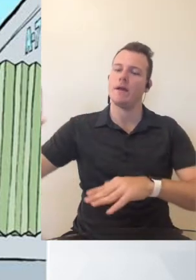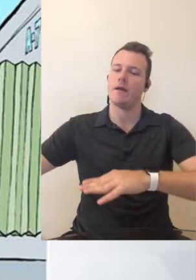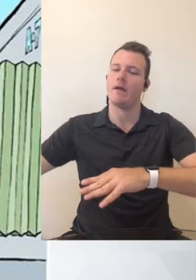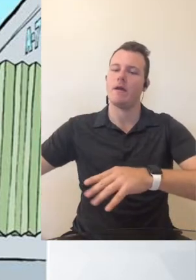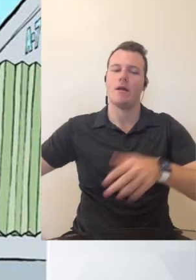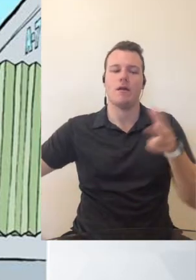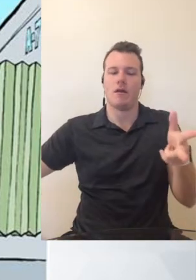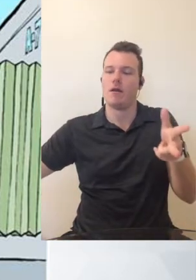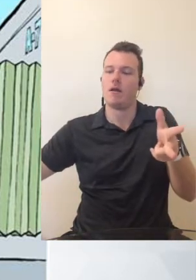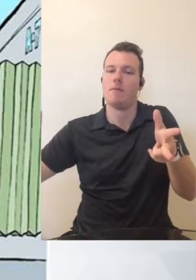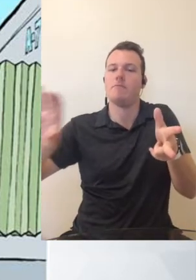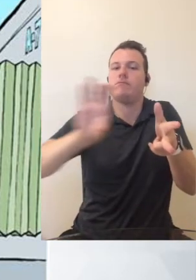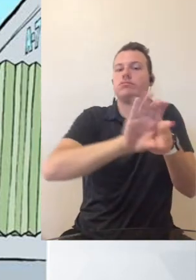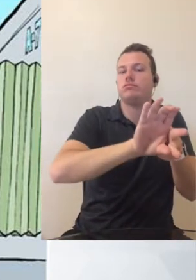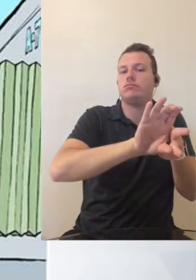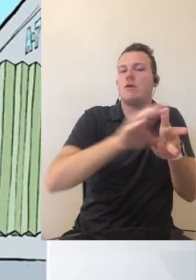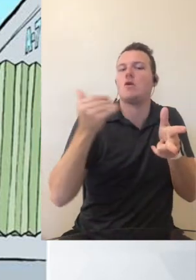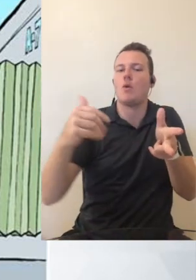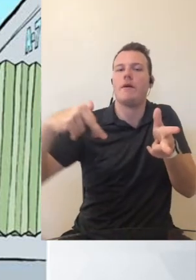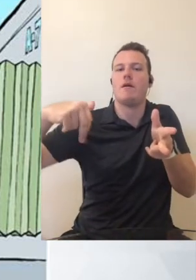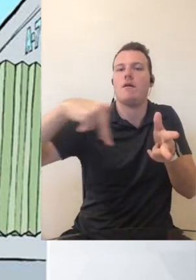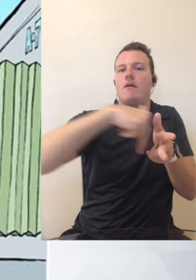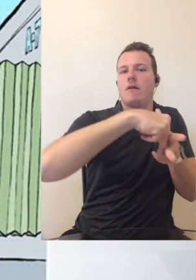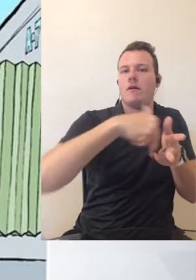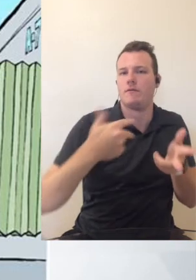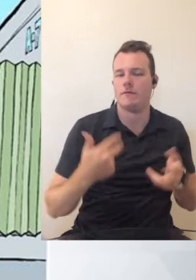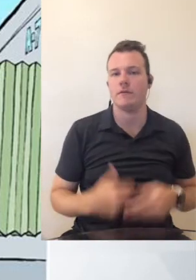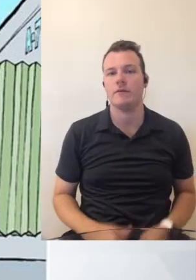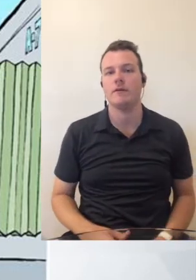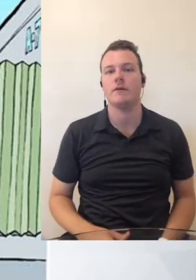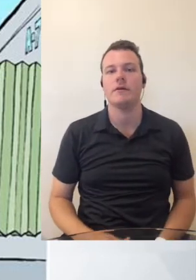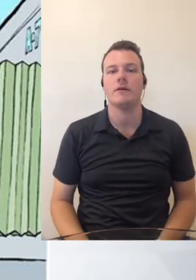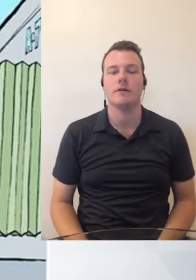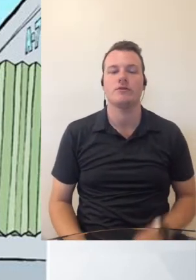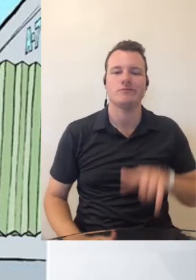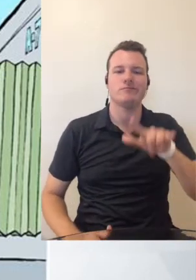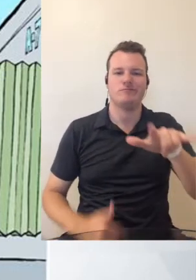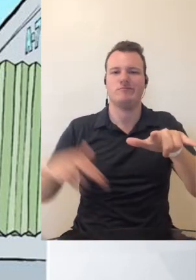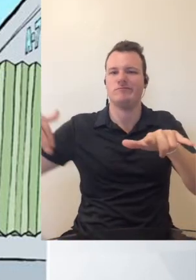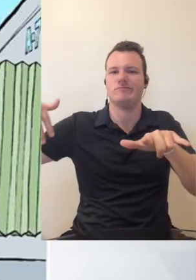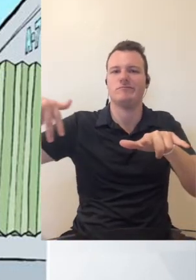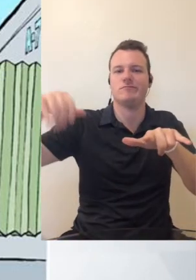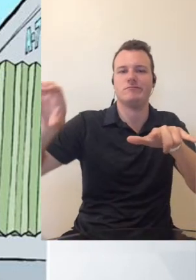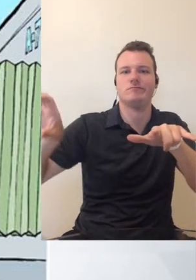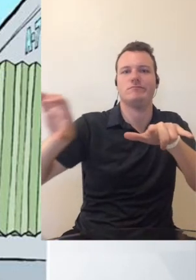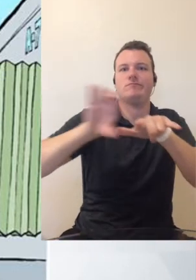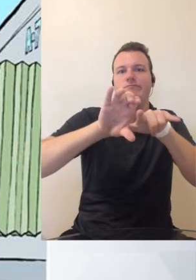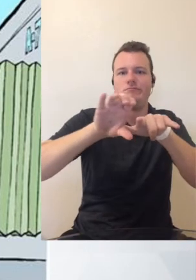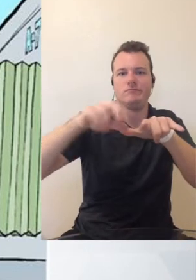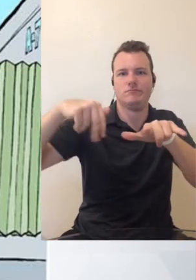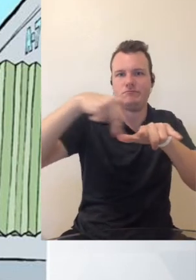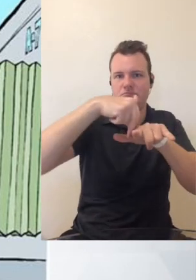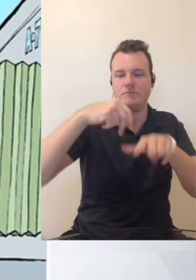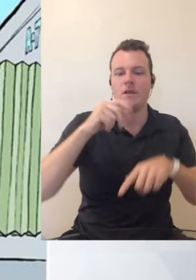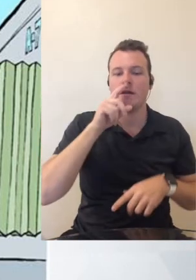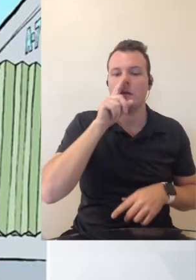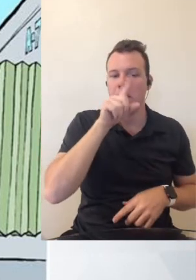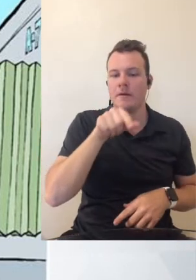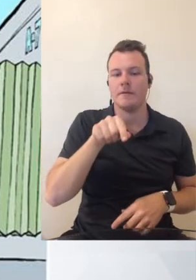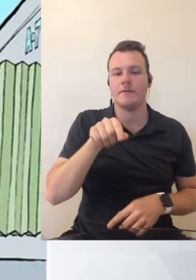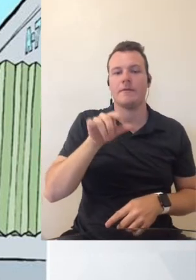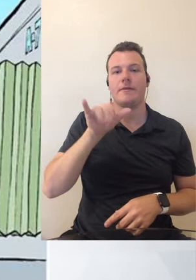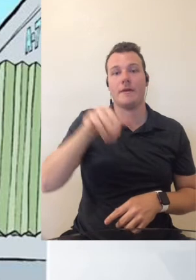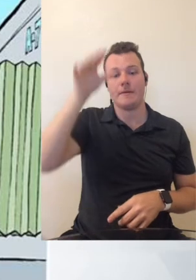it all the way to the door. So this gentleman who is on the jet bridge is going to pay